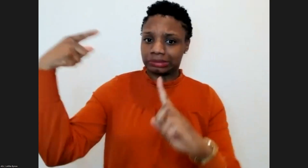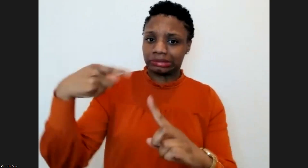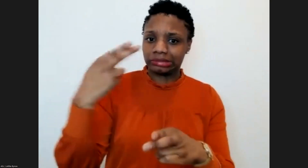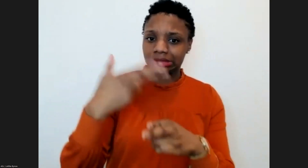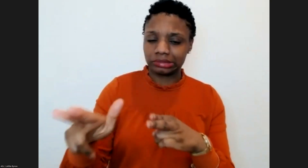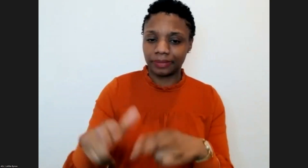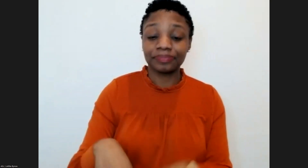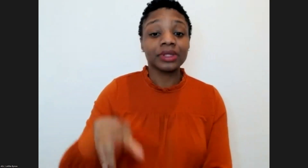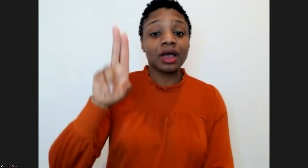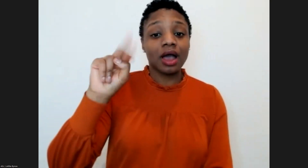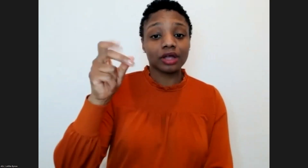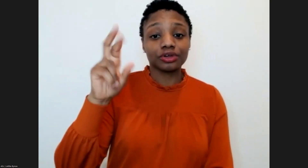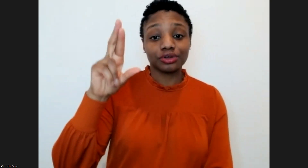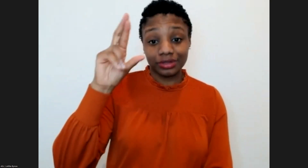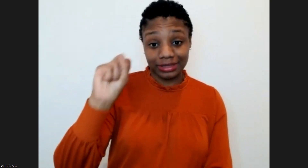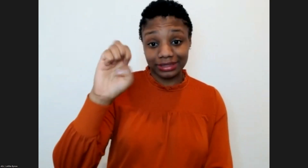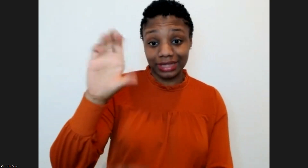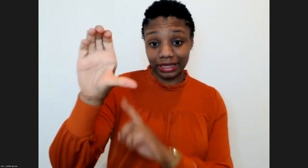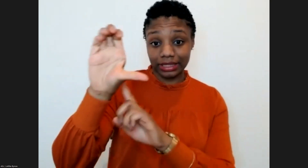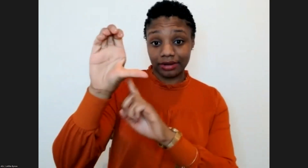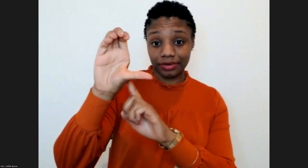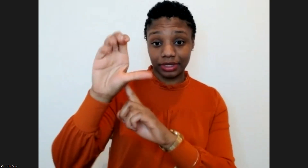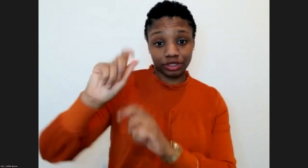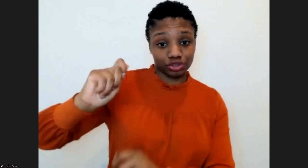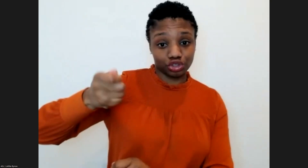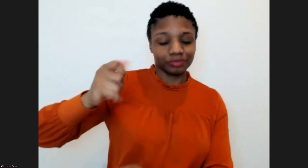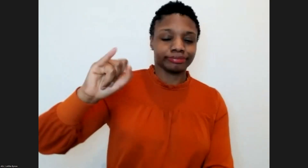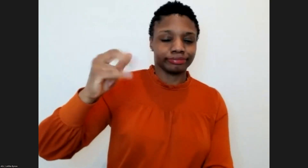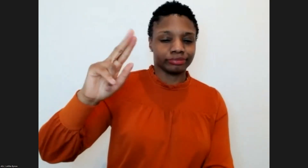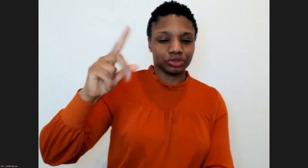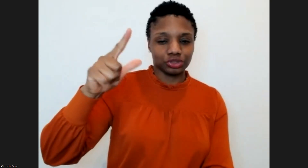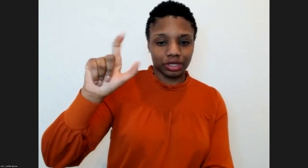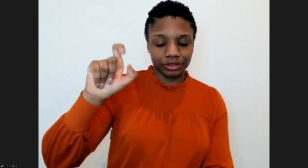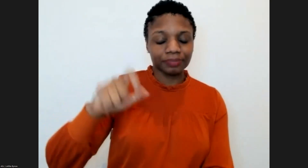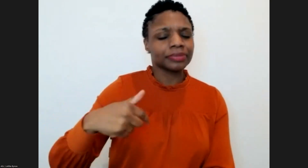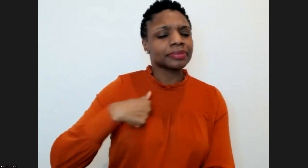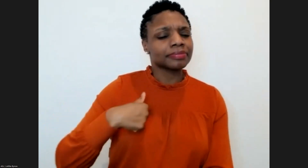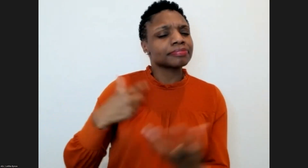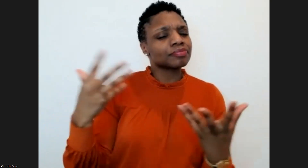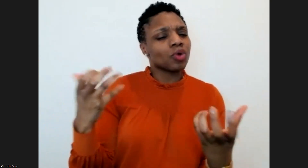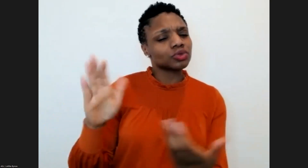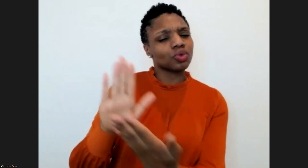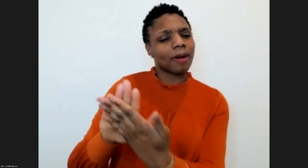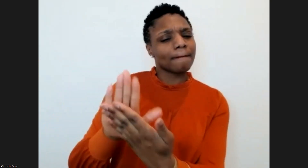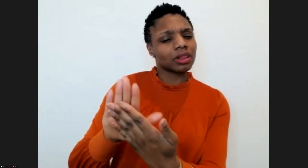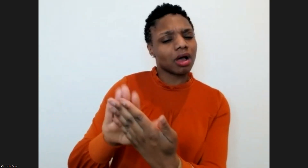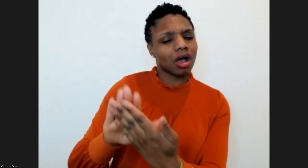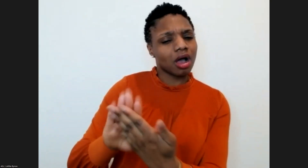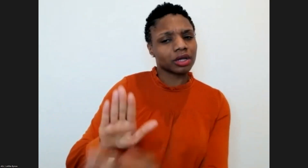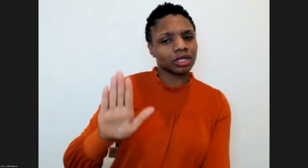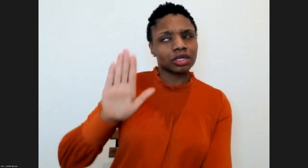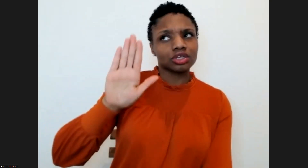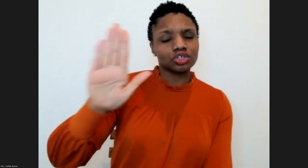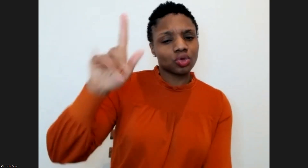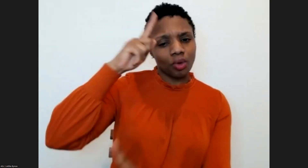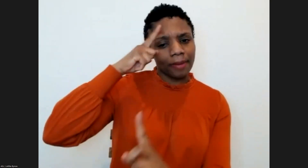Undersecretary Judge, I want to applaud the direction, the mission that